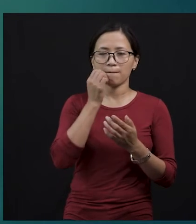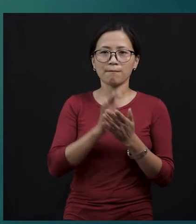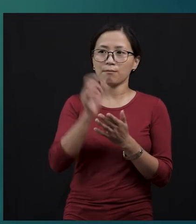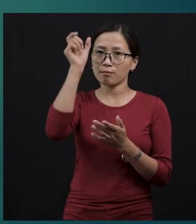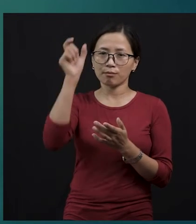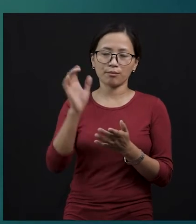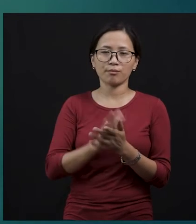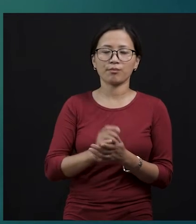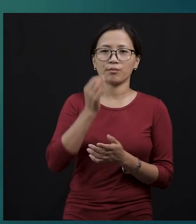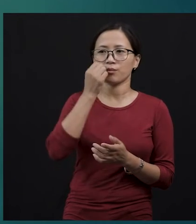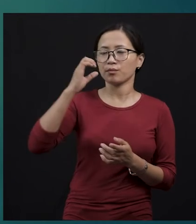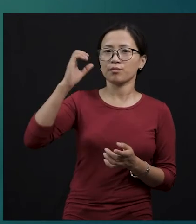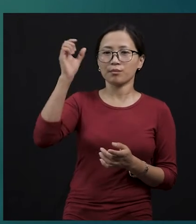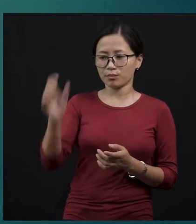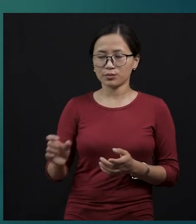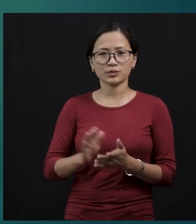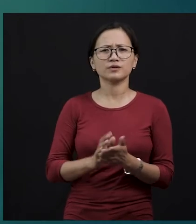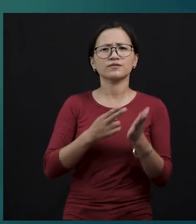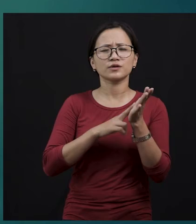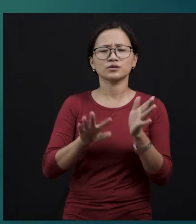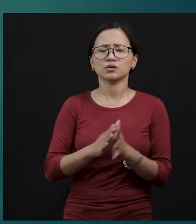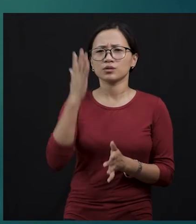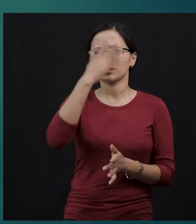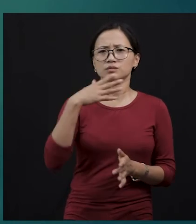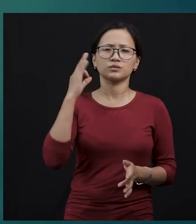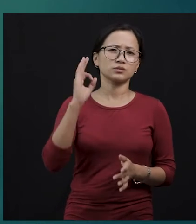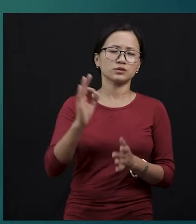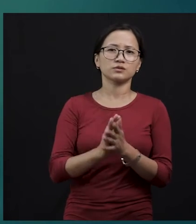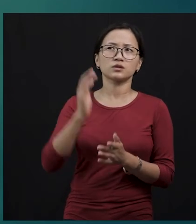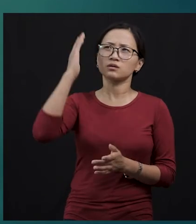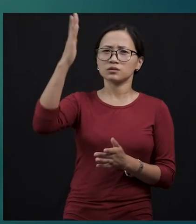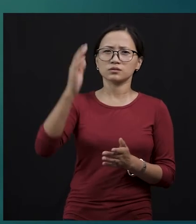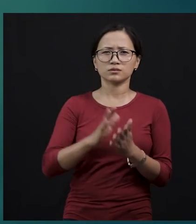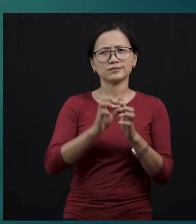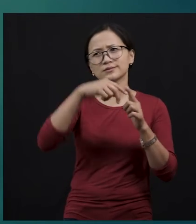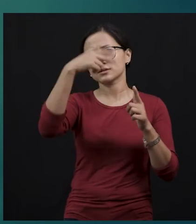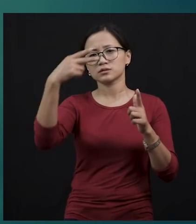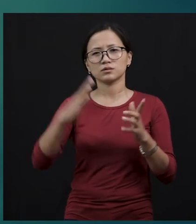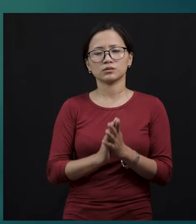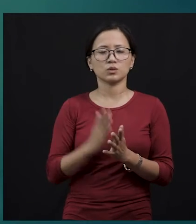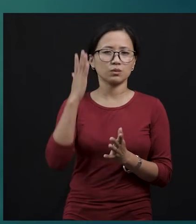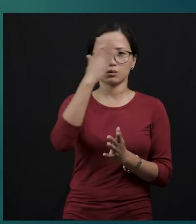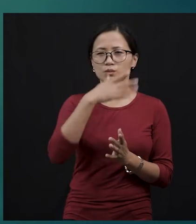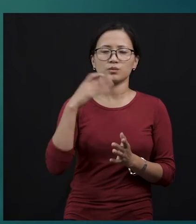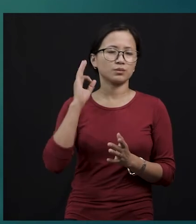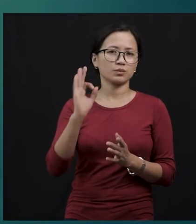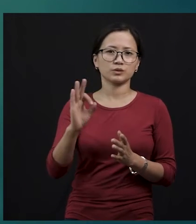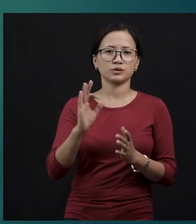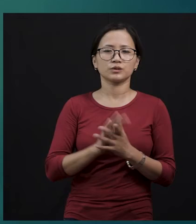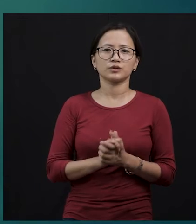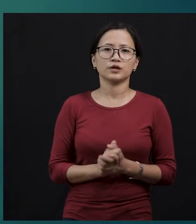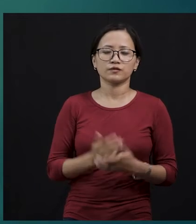comparison of how nature is so beautiful. God has designed everything so beautifully that men, even the